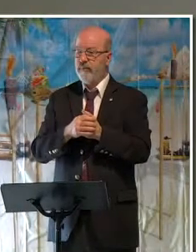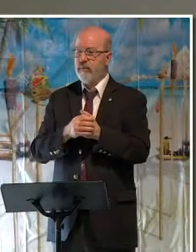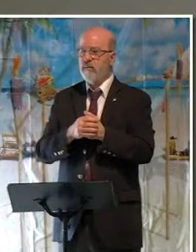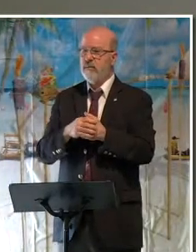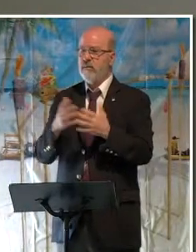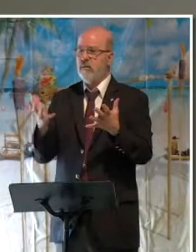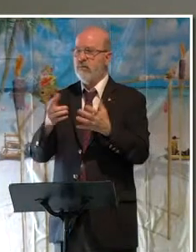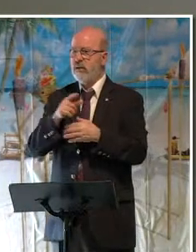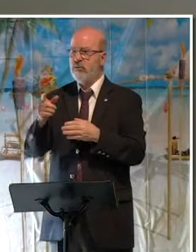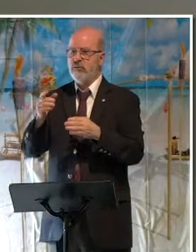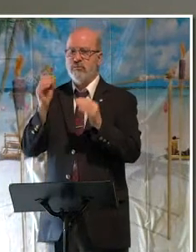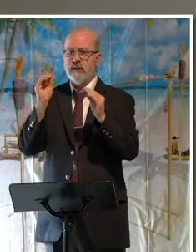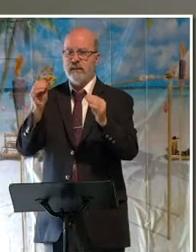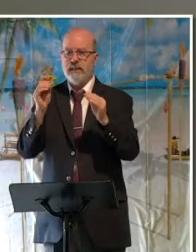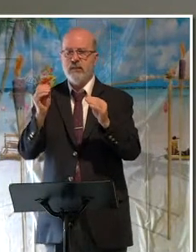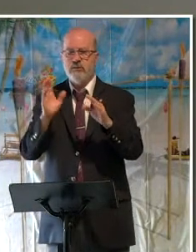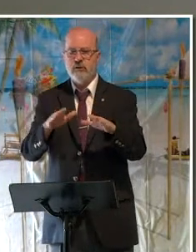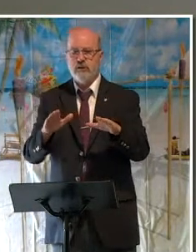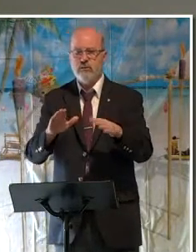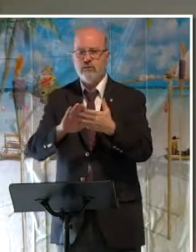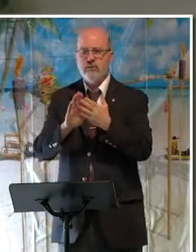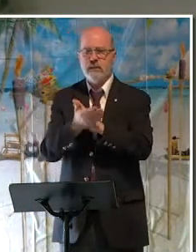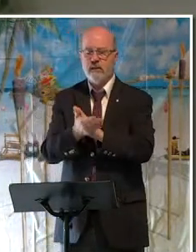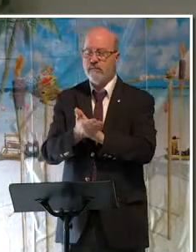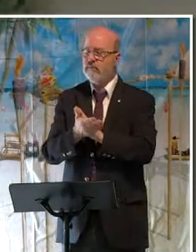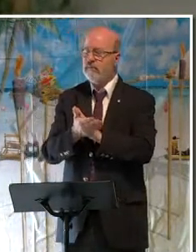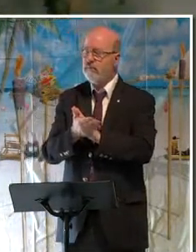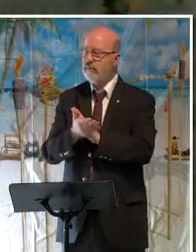What are you training your children to become?